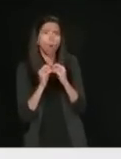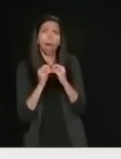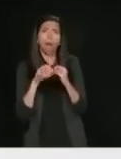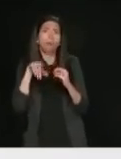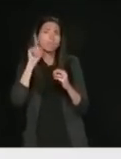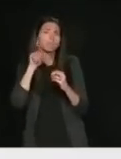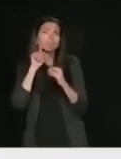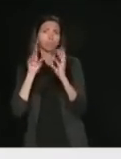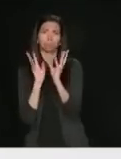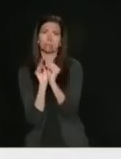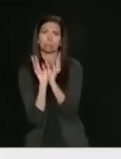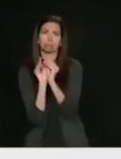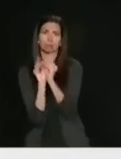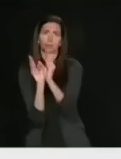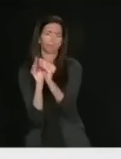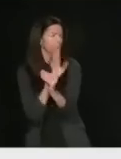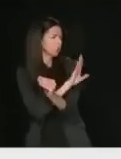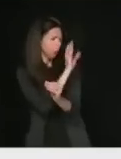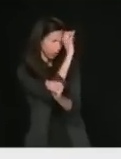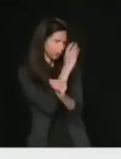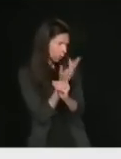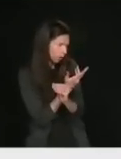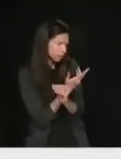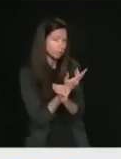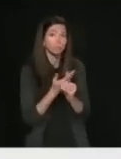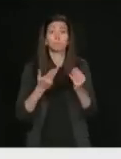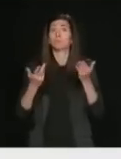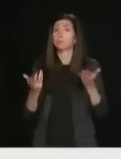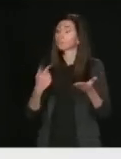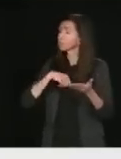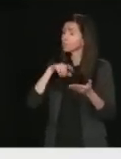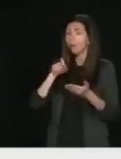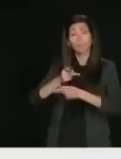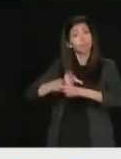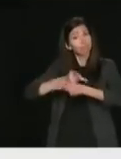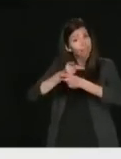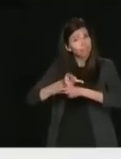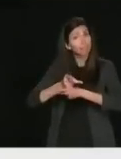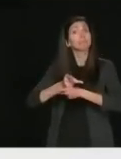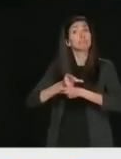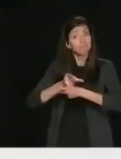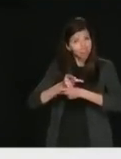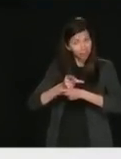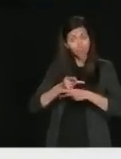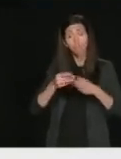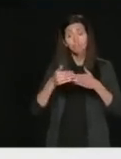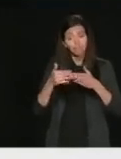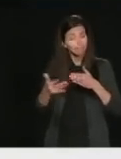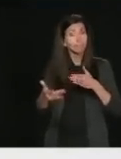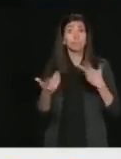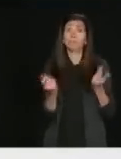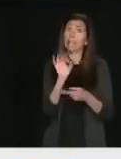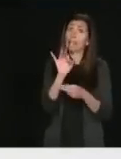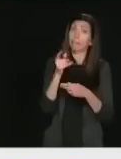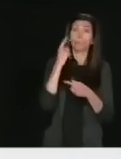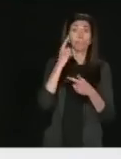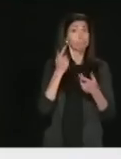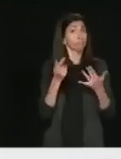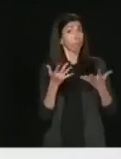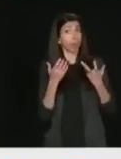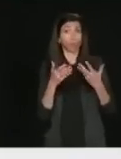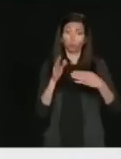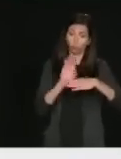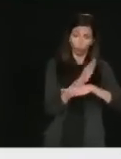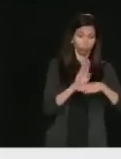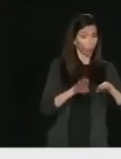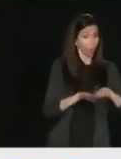think as with everything, we need to be cautious and responsible in how we reopen and restart all